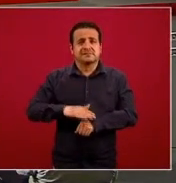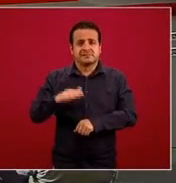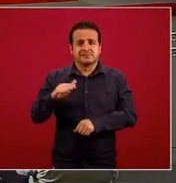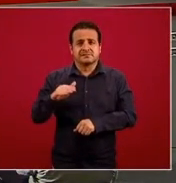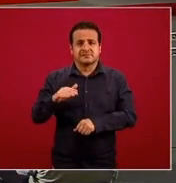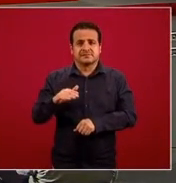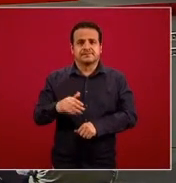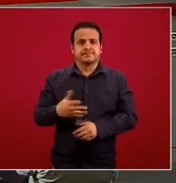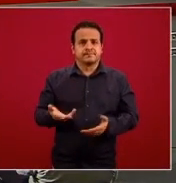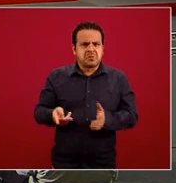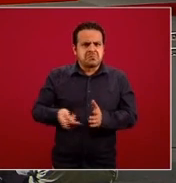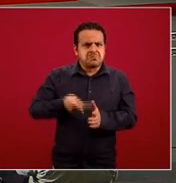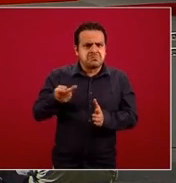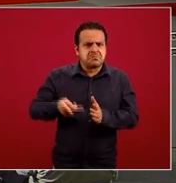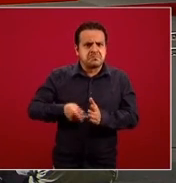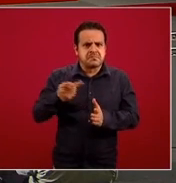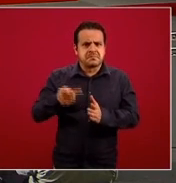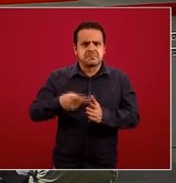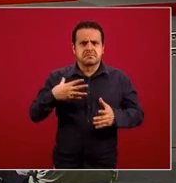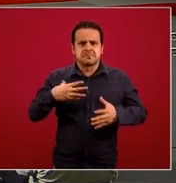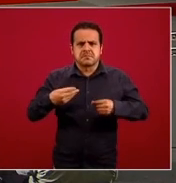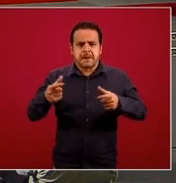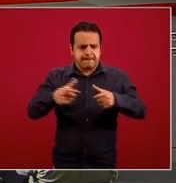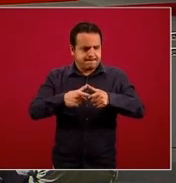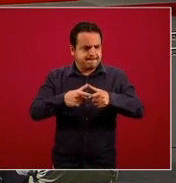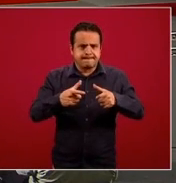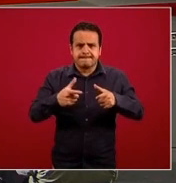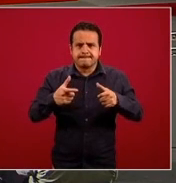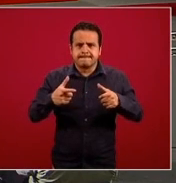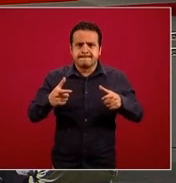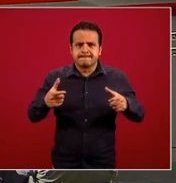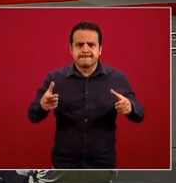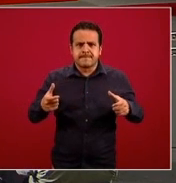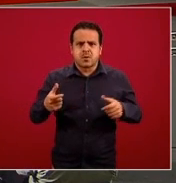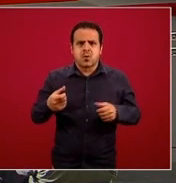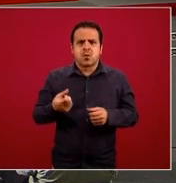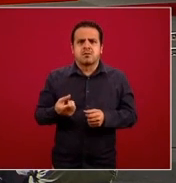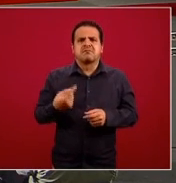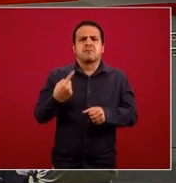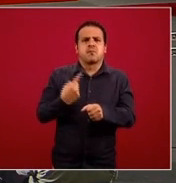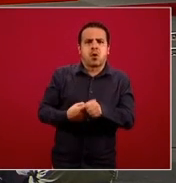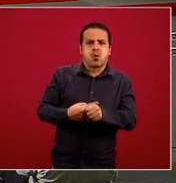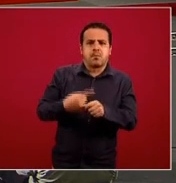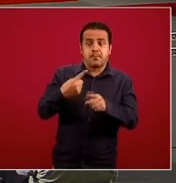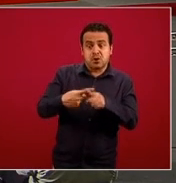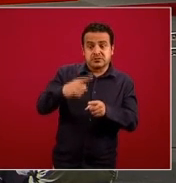having a higher and a more recent concentration of cases.